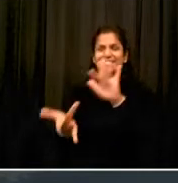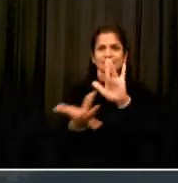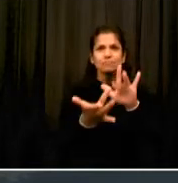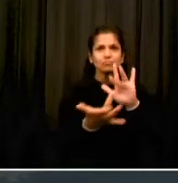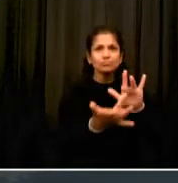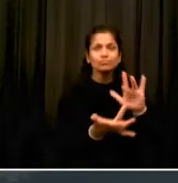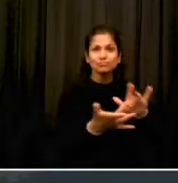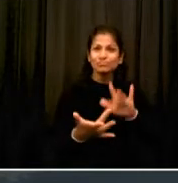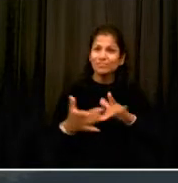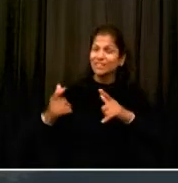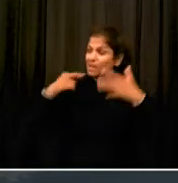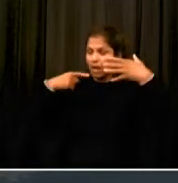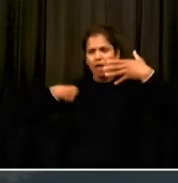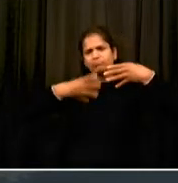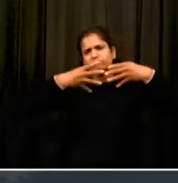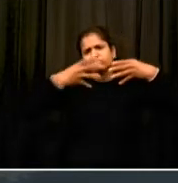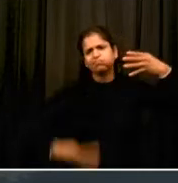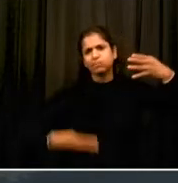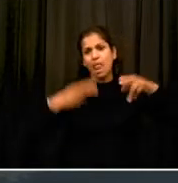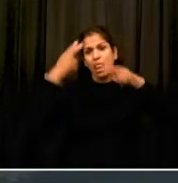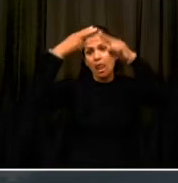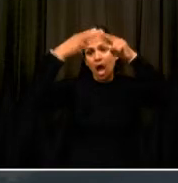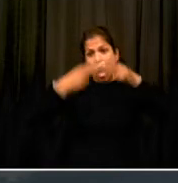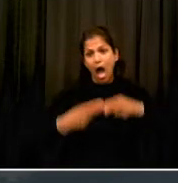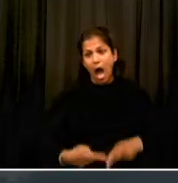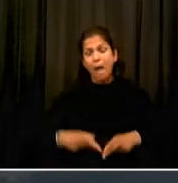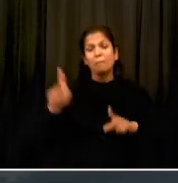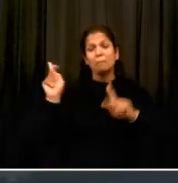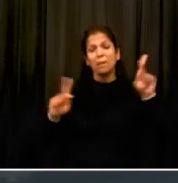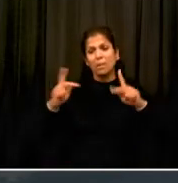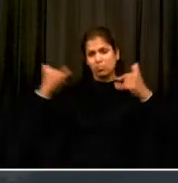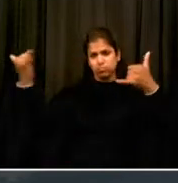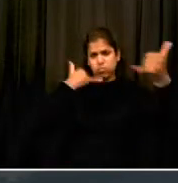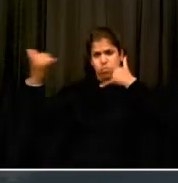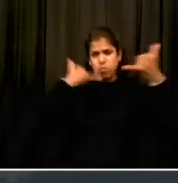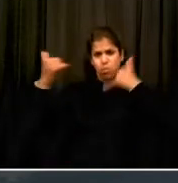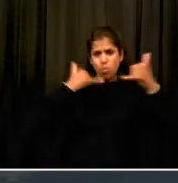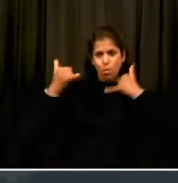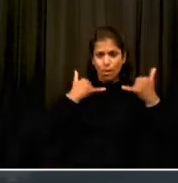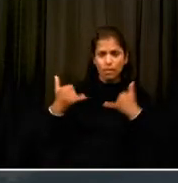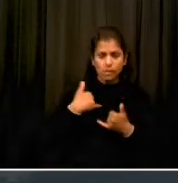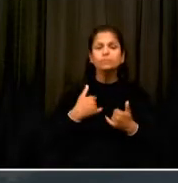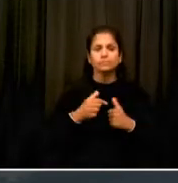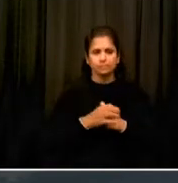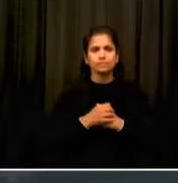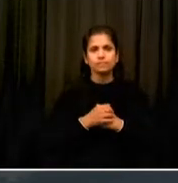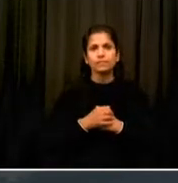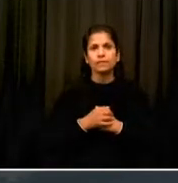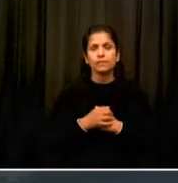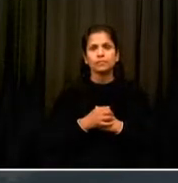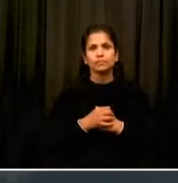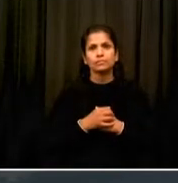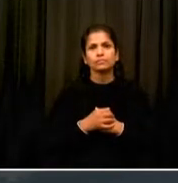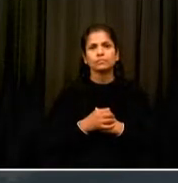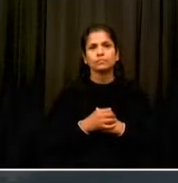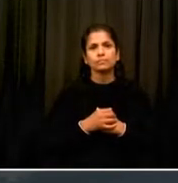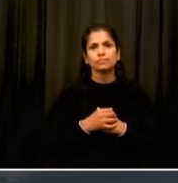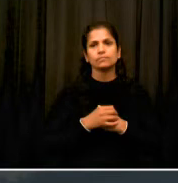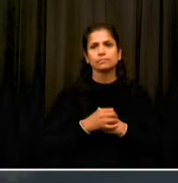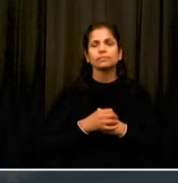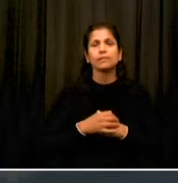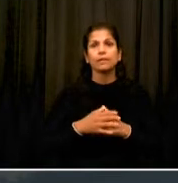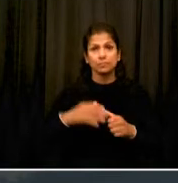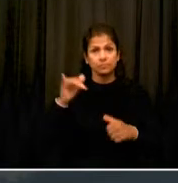Now, I want to drill down on one really important number today. There's a group of contacts or people that we know have